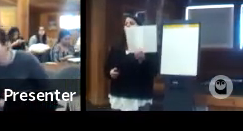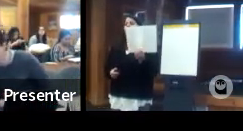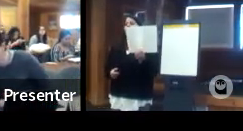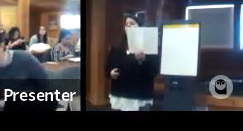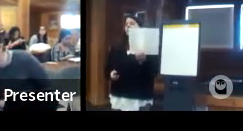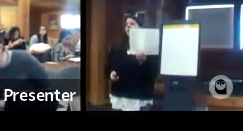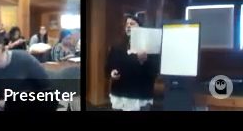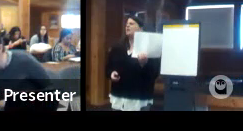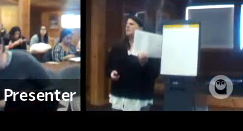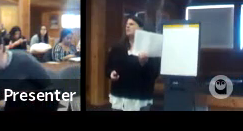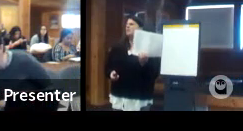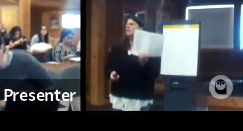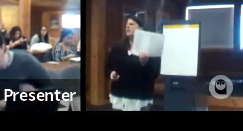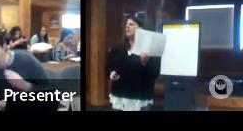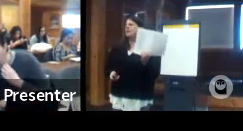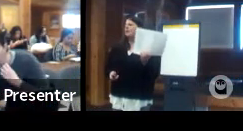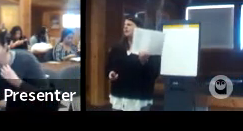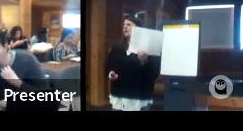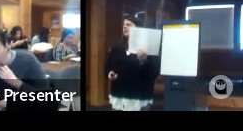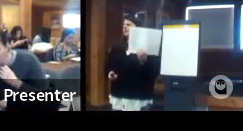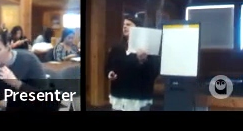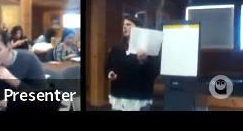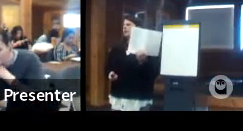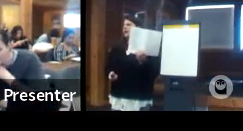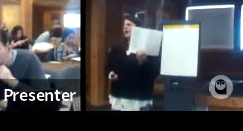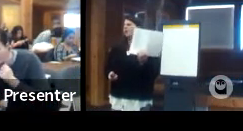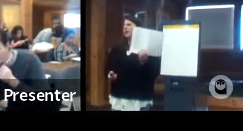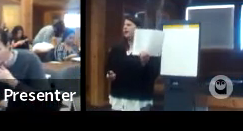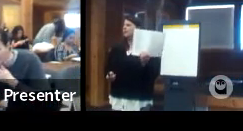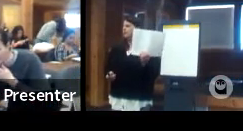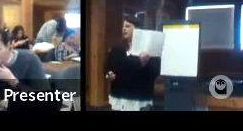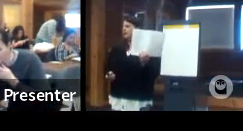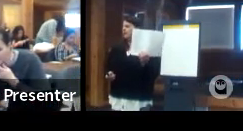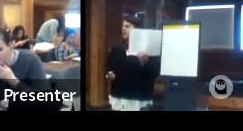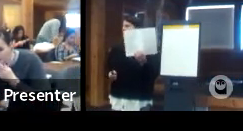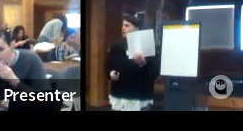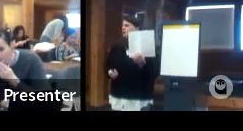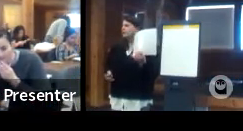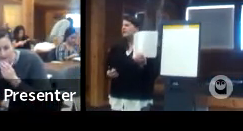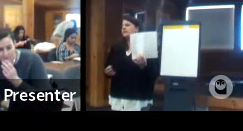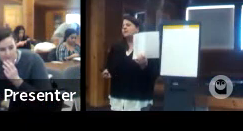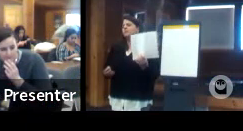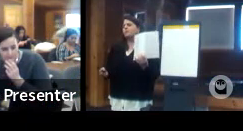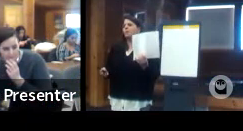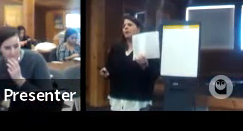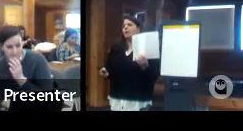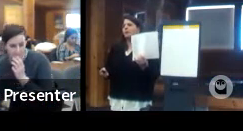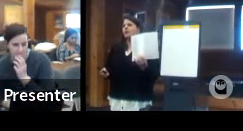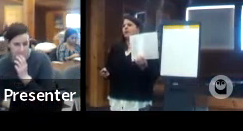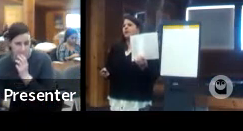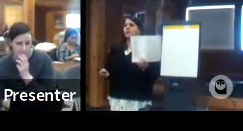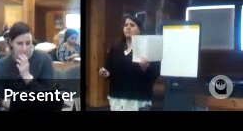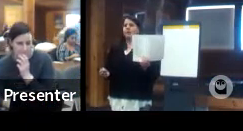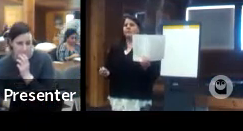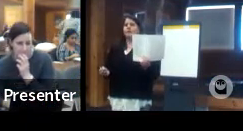that you could read through it and think of, I don't know about that question. I wouldn't have thought of that. How would I answer that? So you can basically be